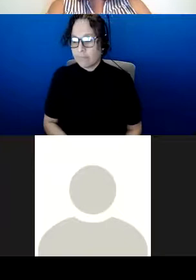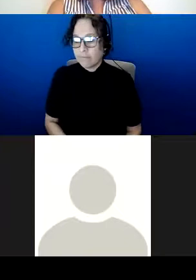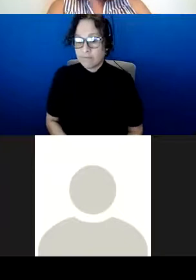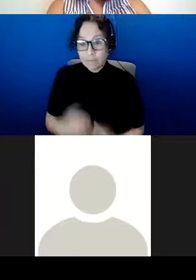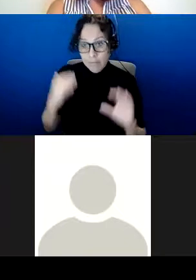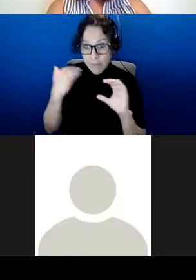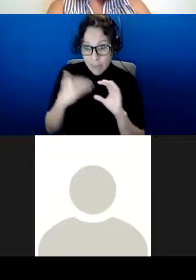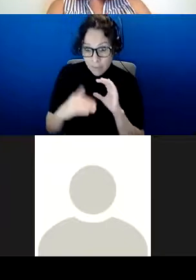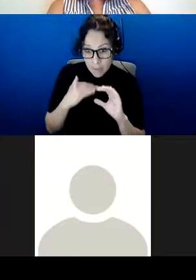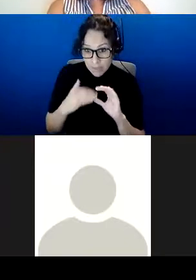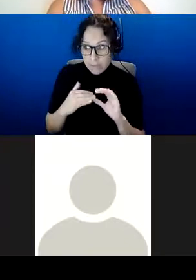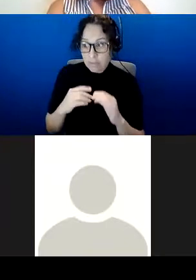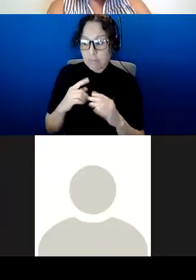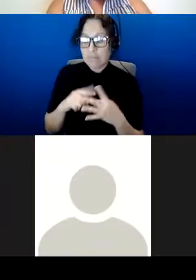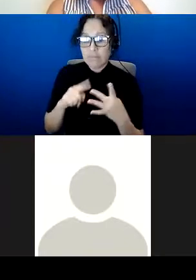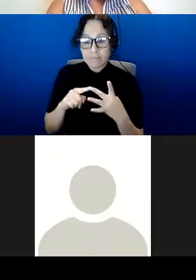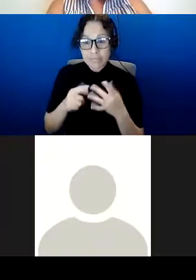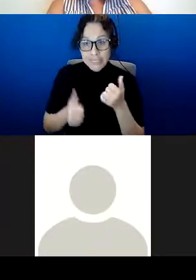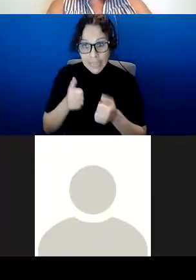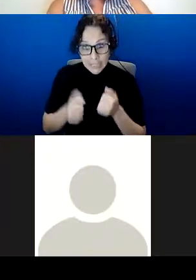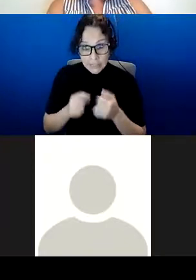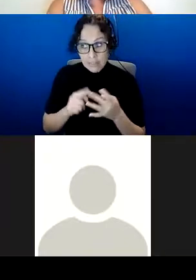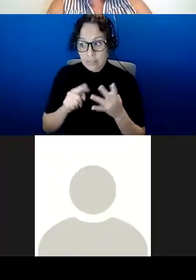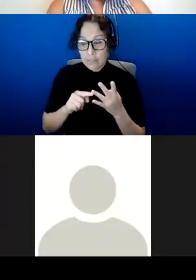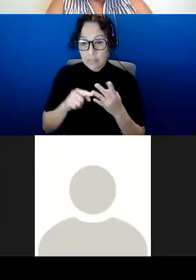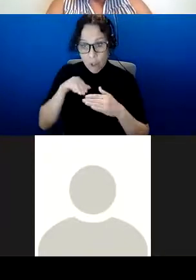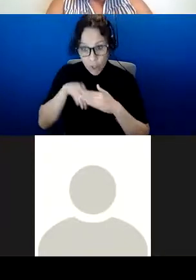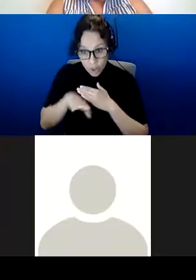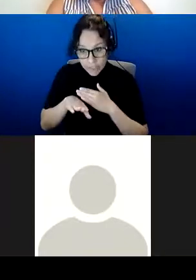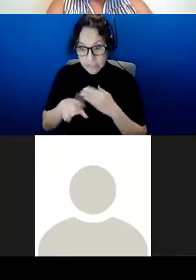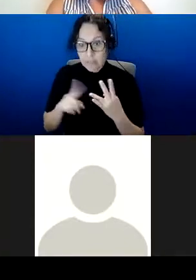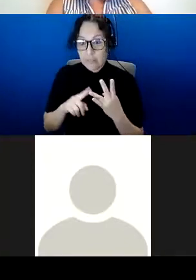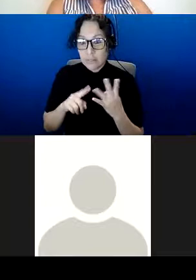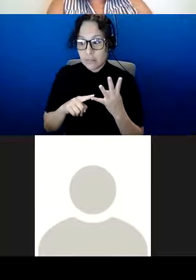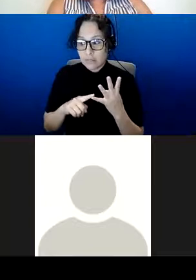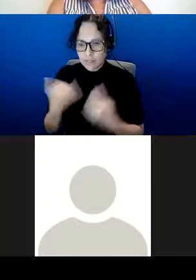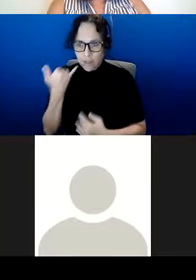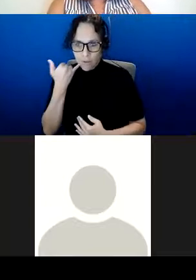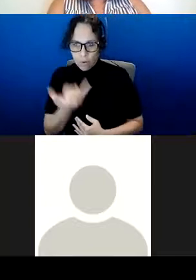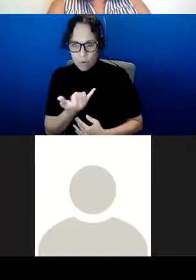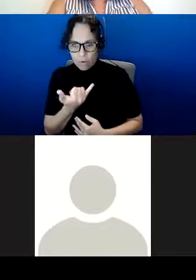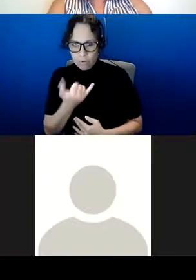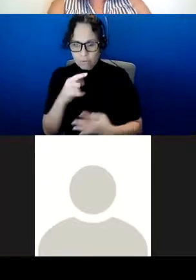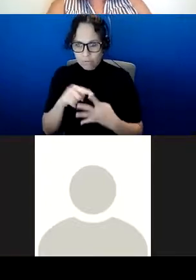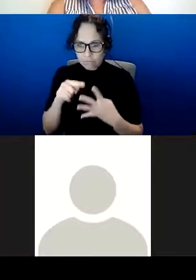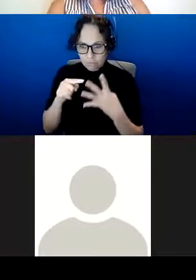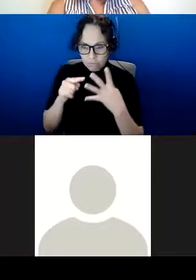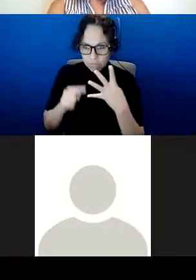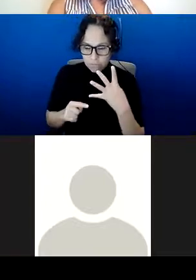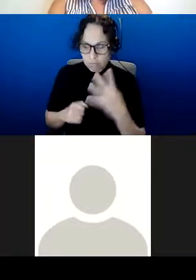email, text, log in, and call your provider.